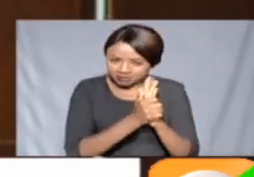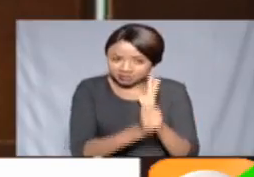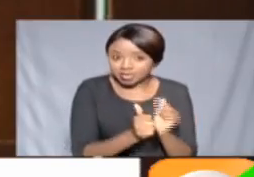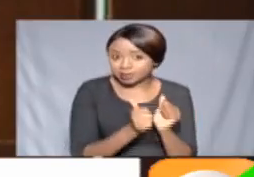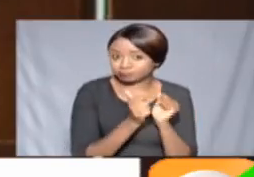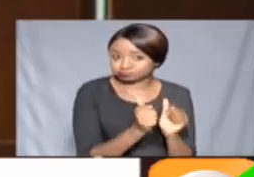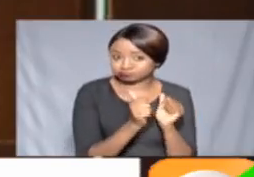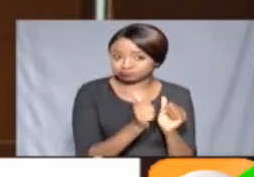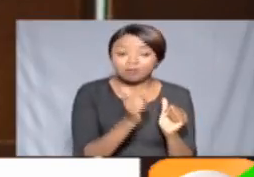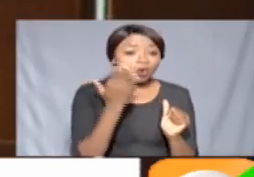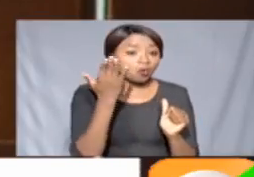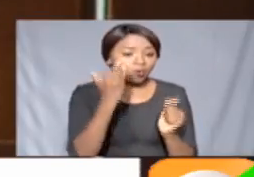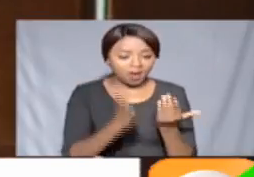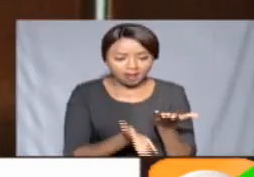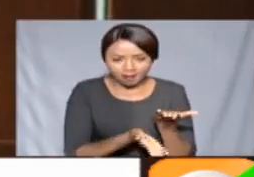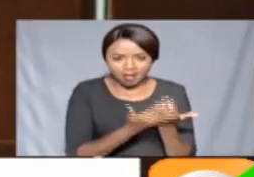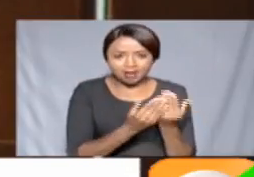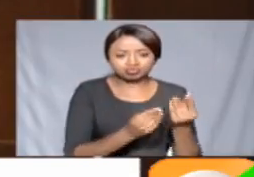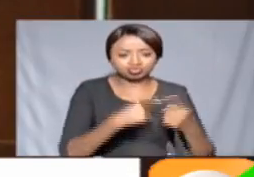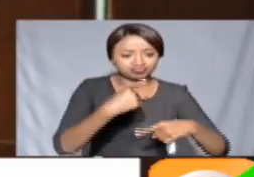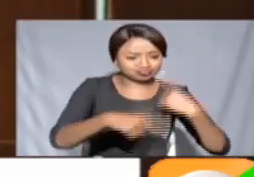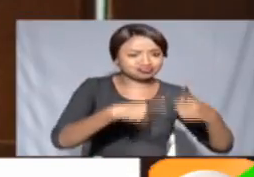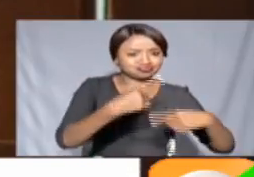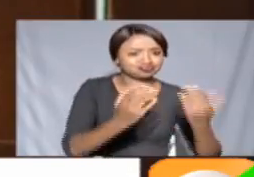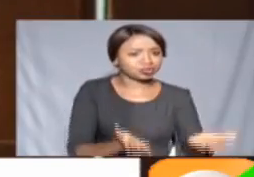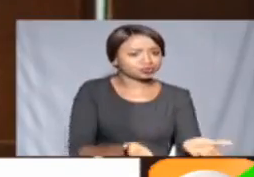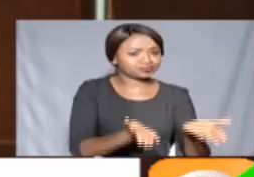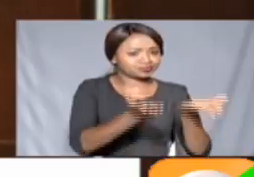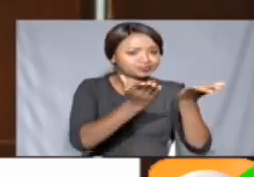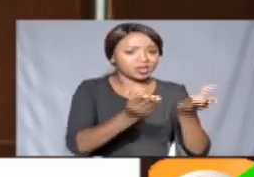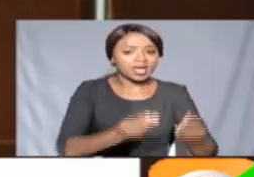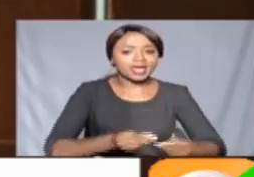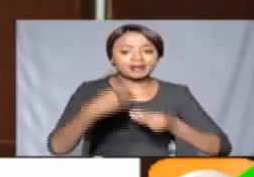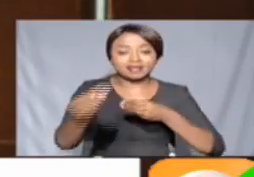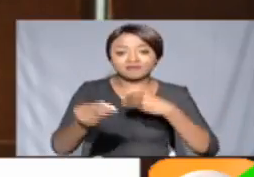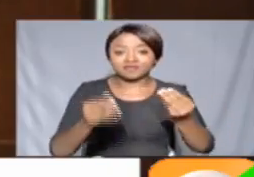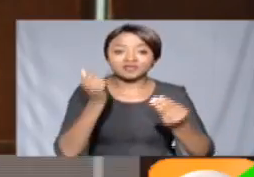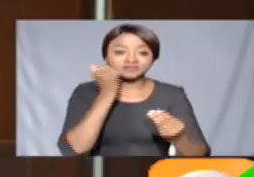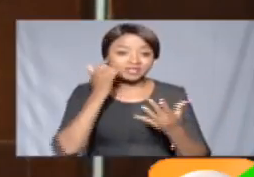to continue providing better outcomes for patients.